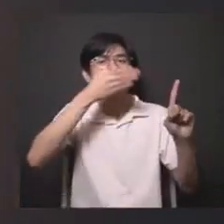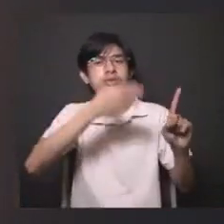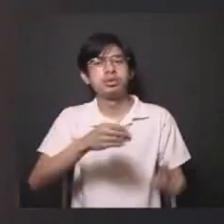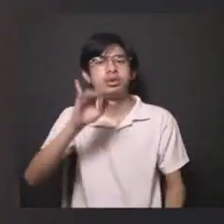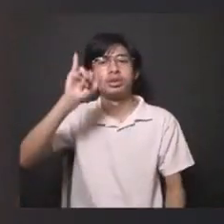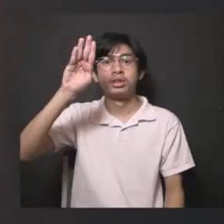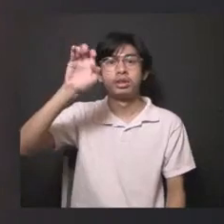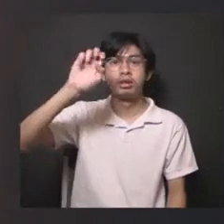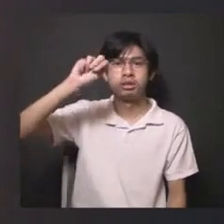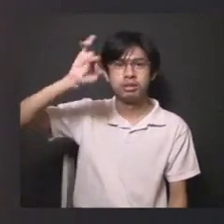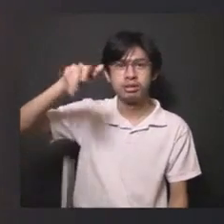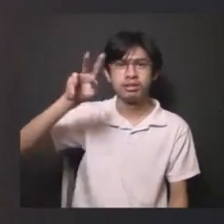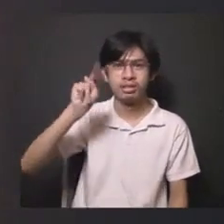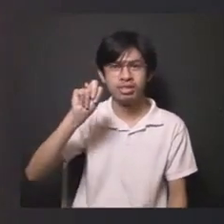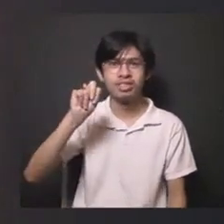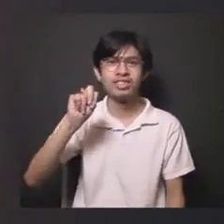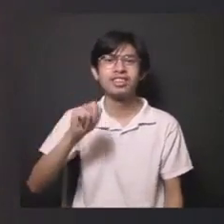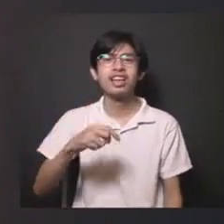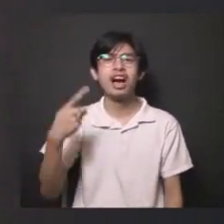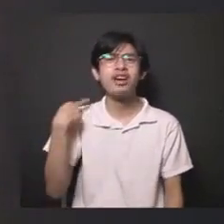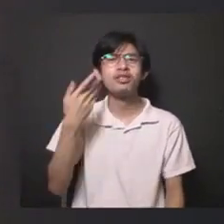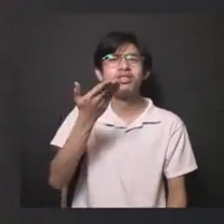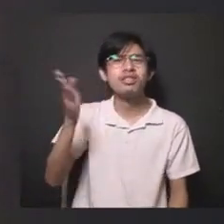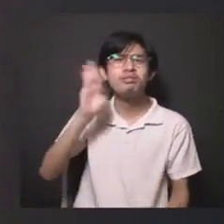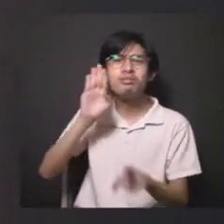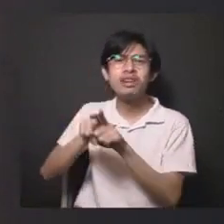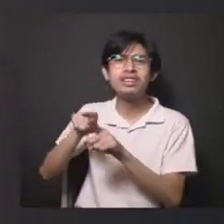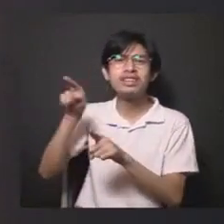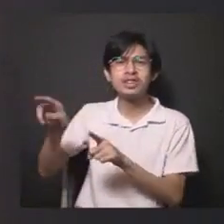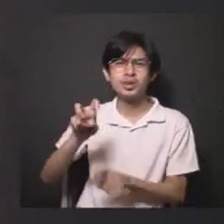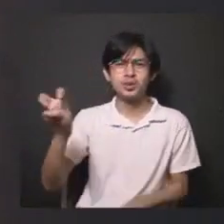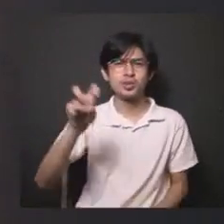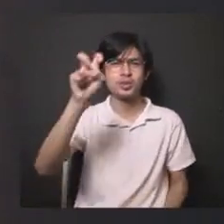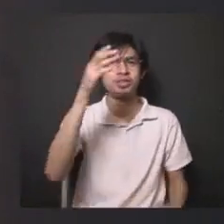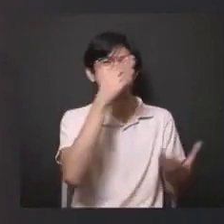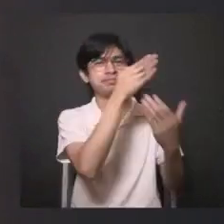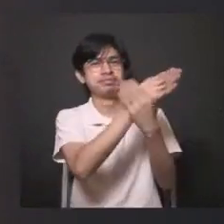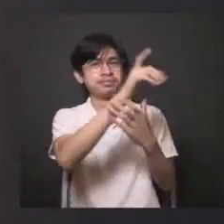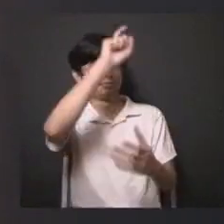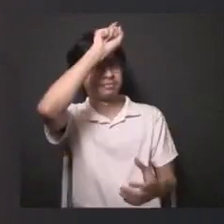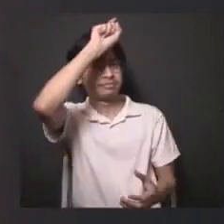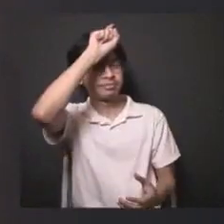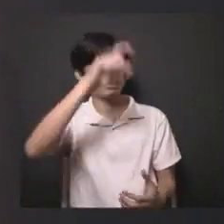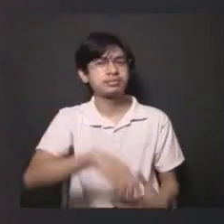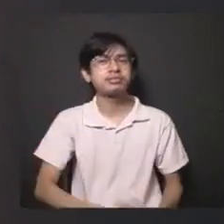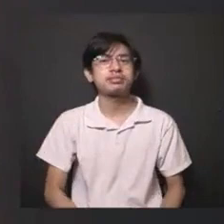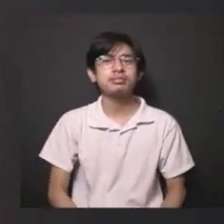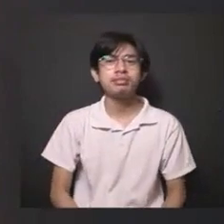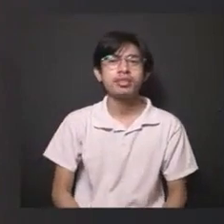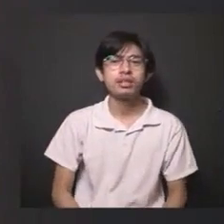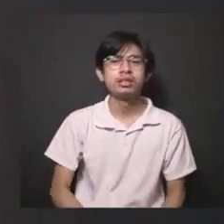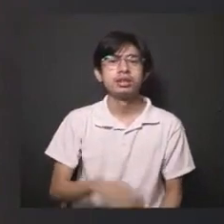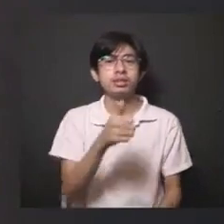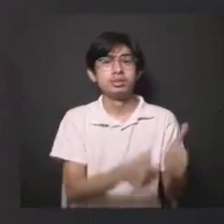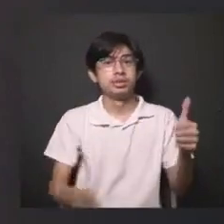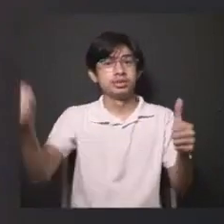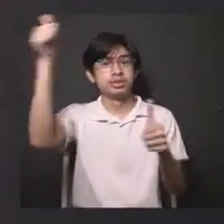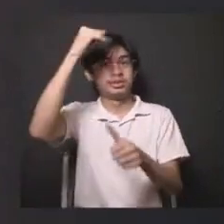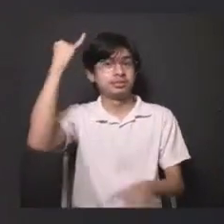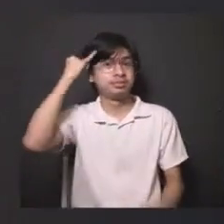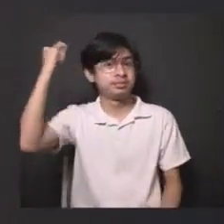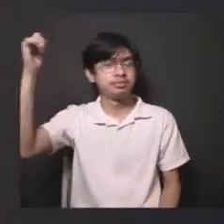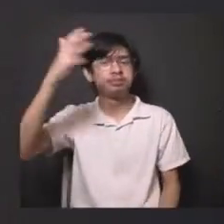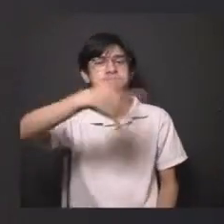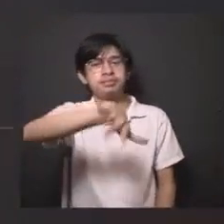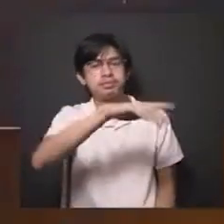says that in verse 6, since Joseph was governor of all Egypt and in charge of selling grain to all the people, it was